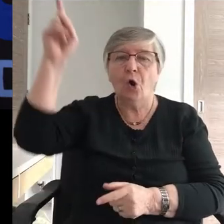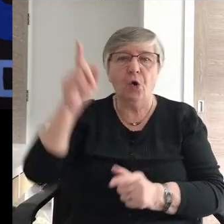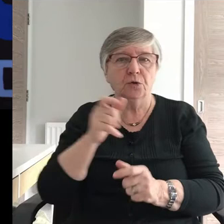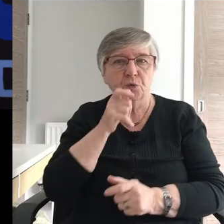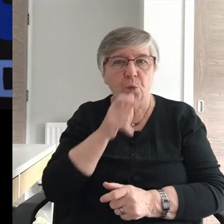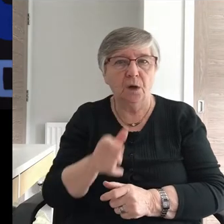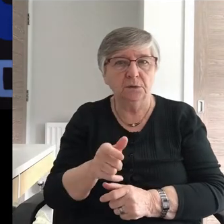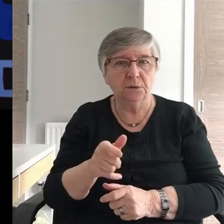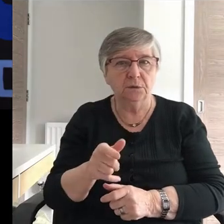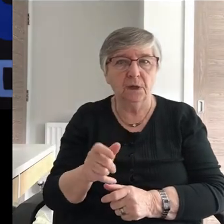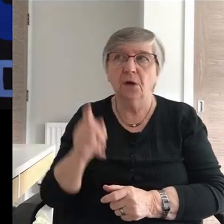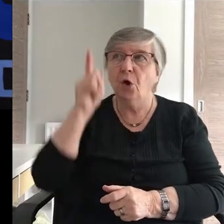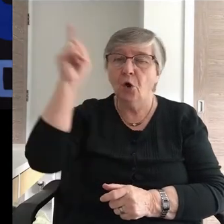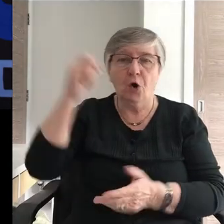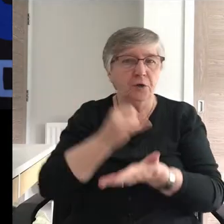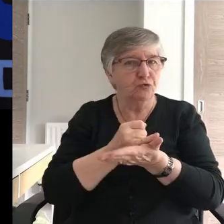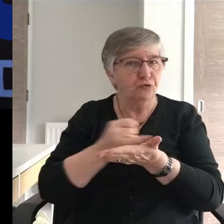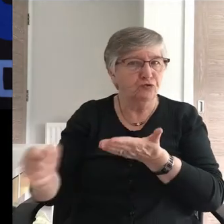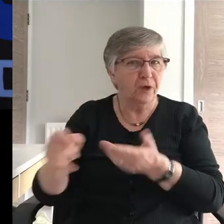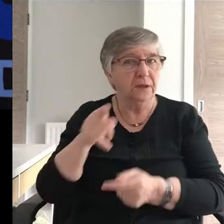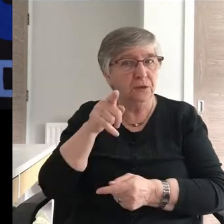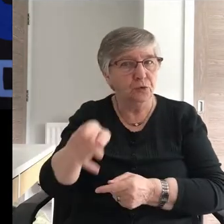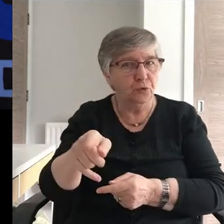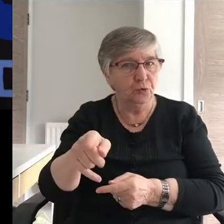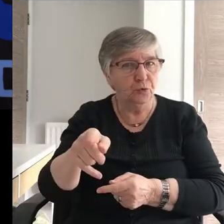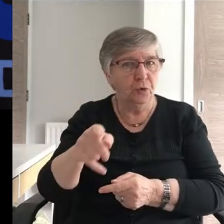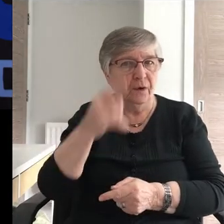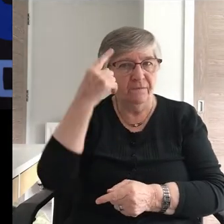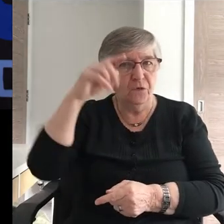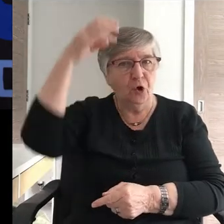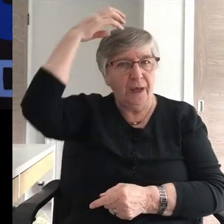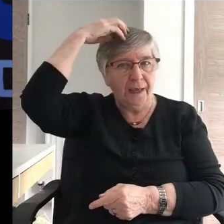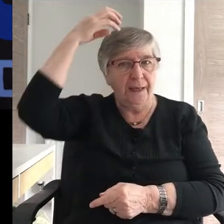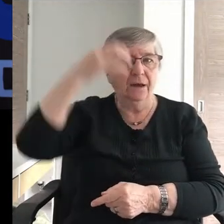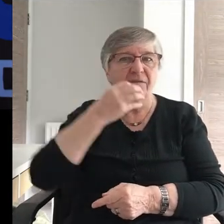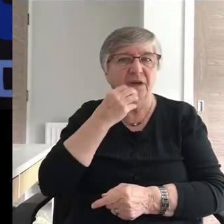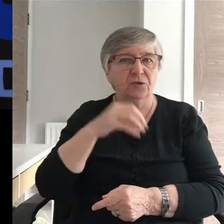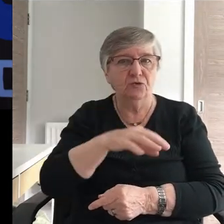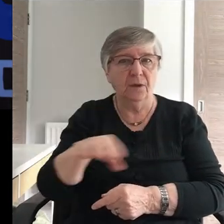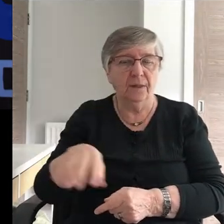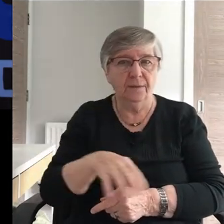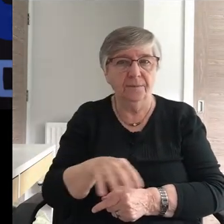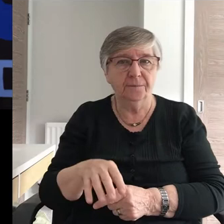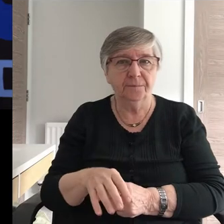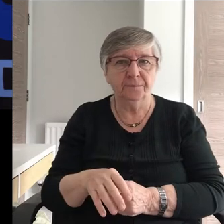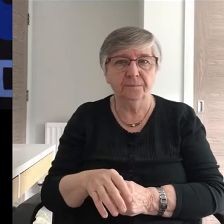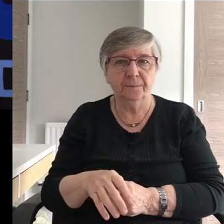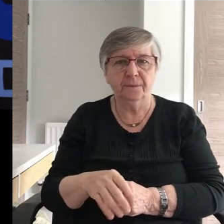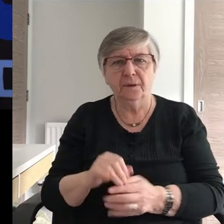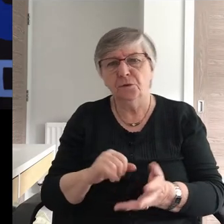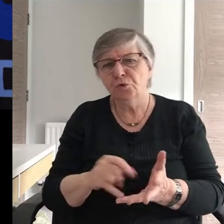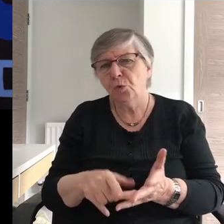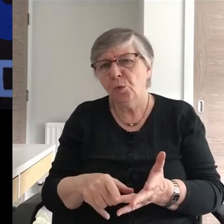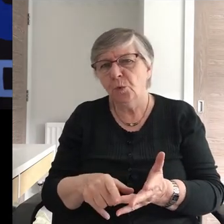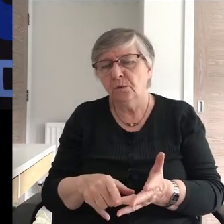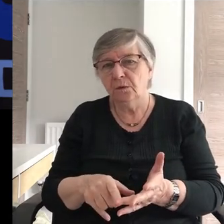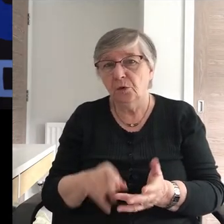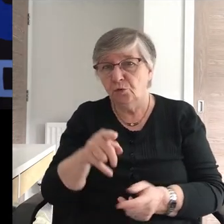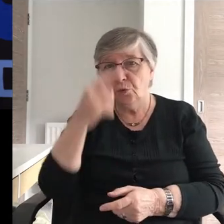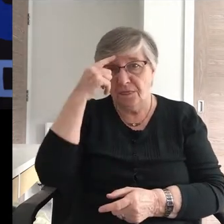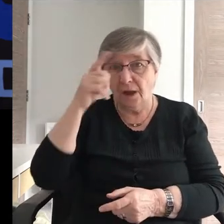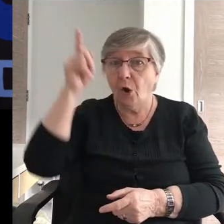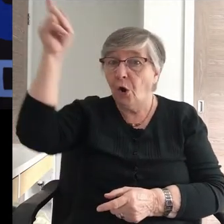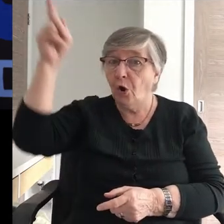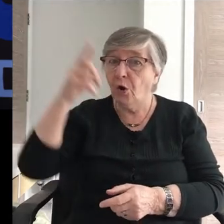Lord, and the Lord has rejected you as king over Israel." So, had